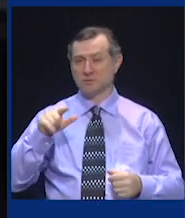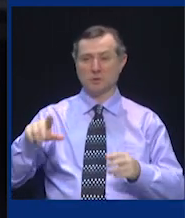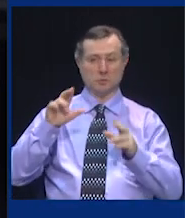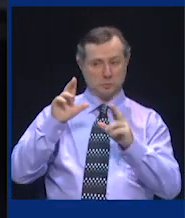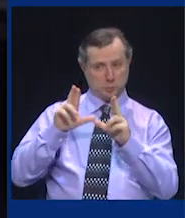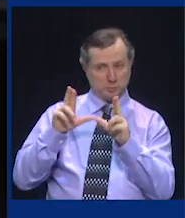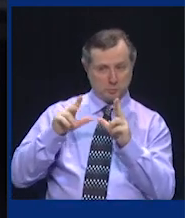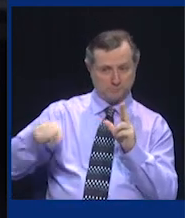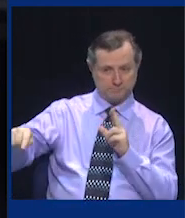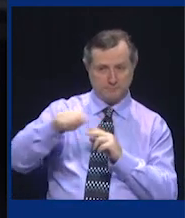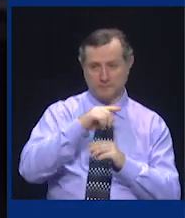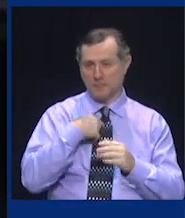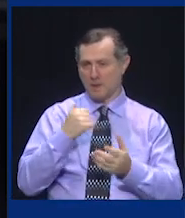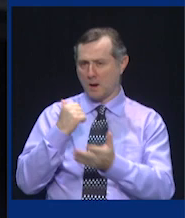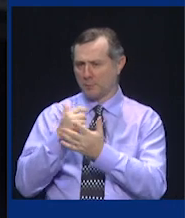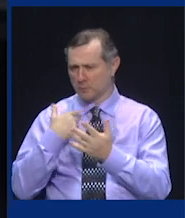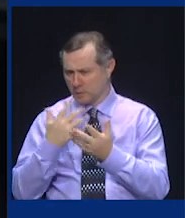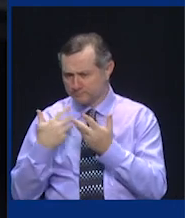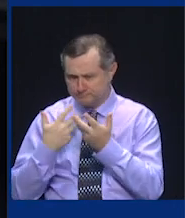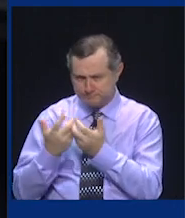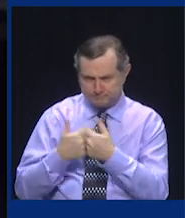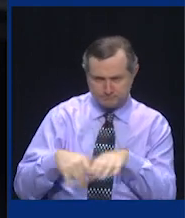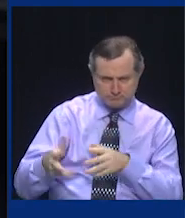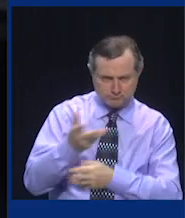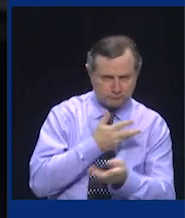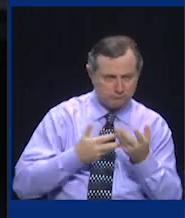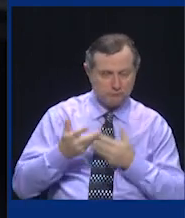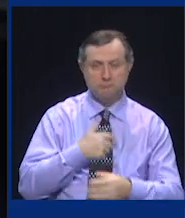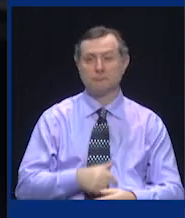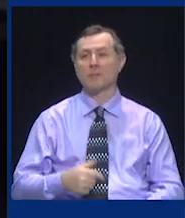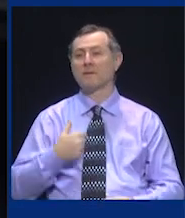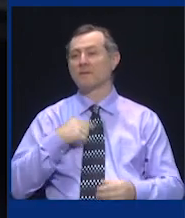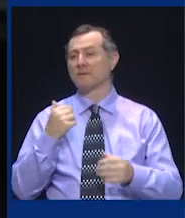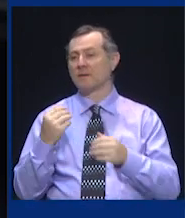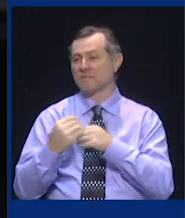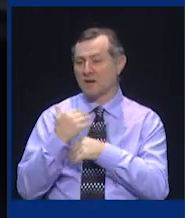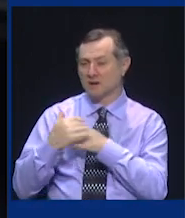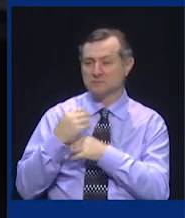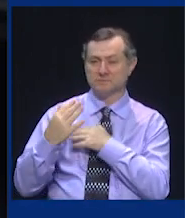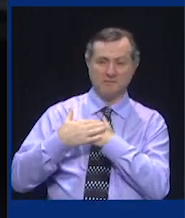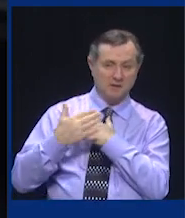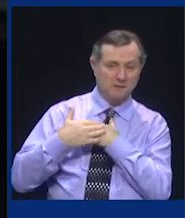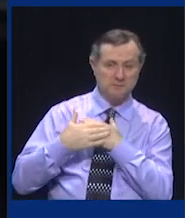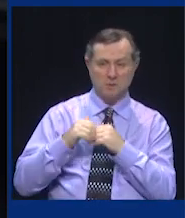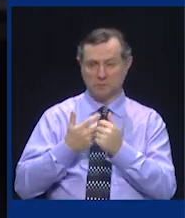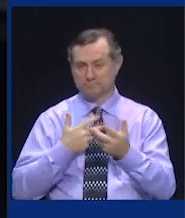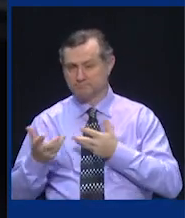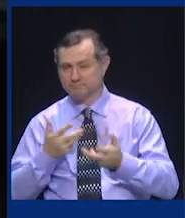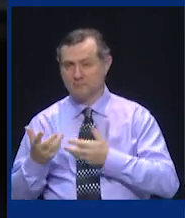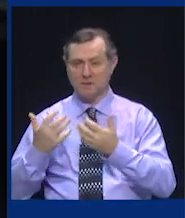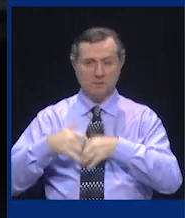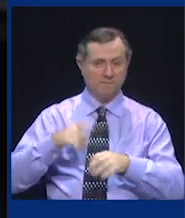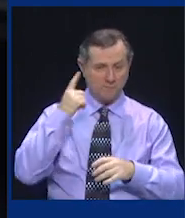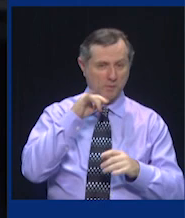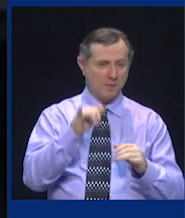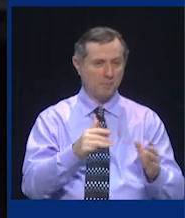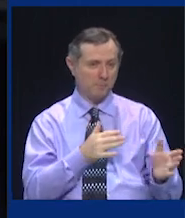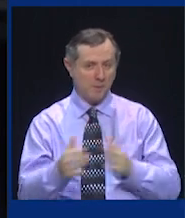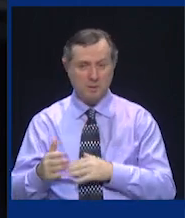in this effort and to provide advice and suggestions in terms of implementation plans.